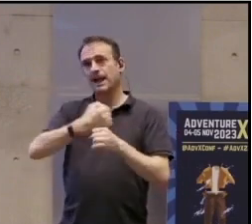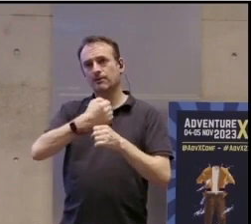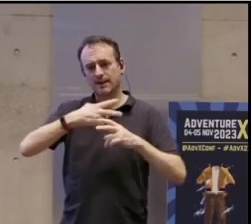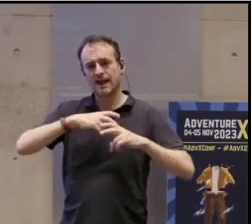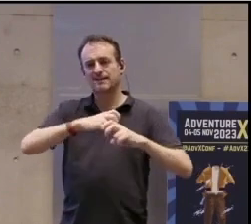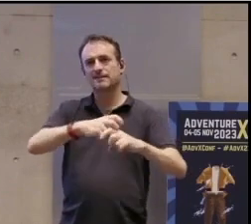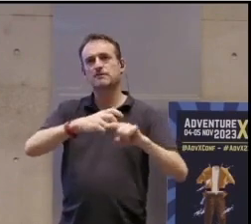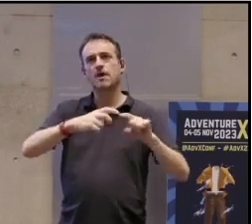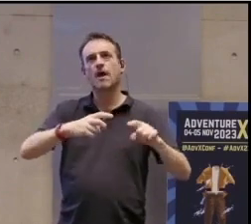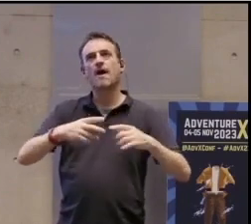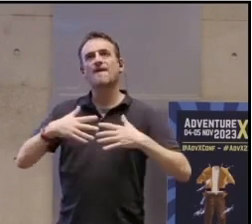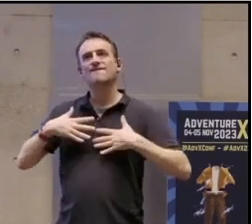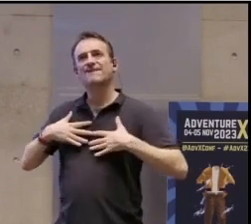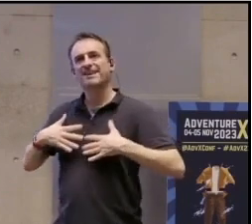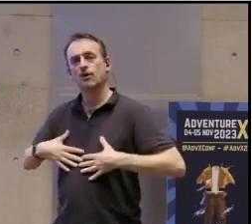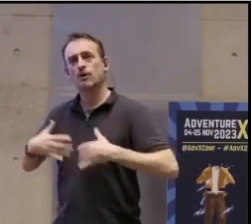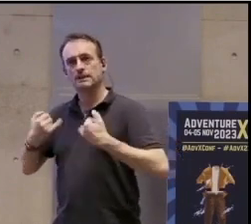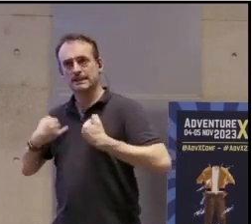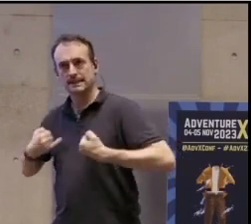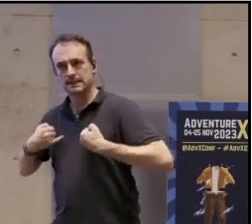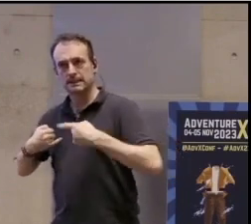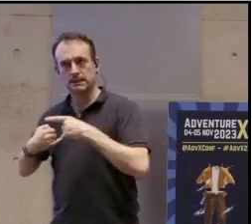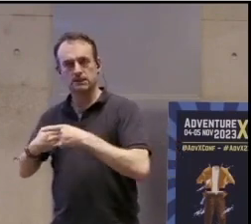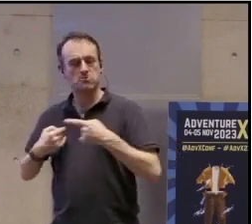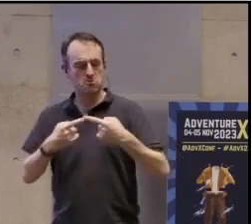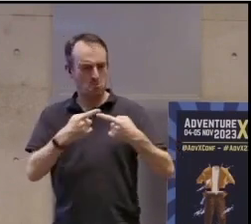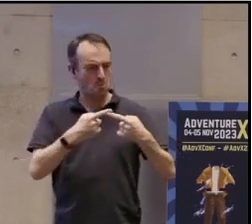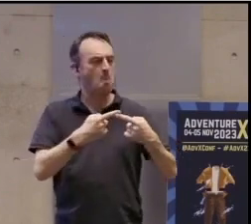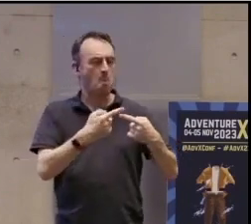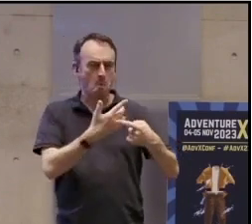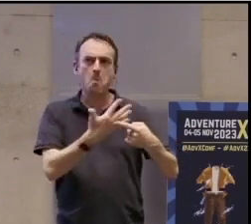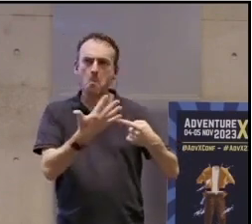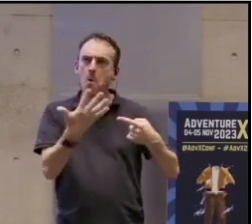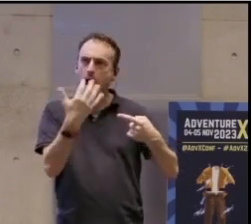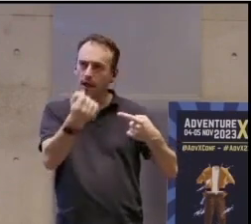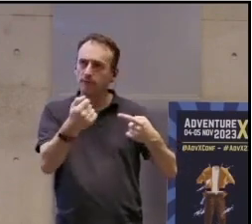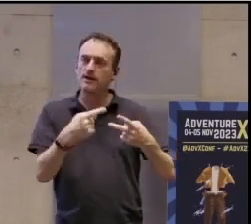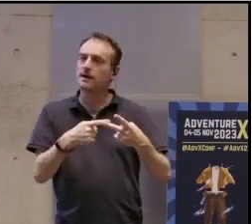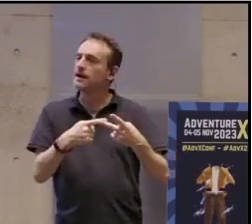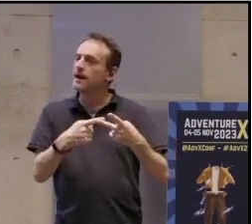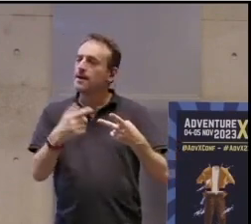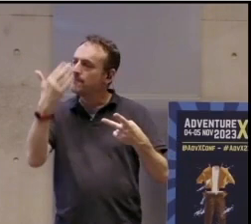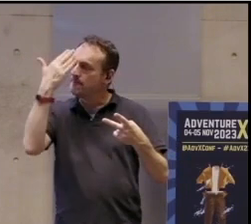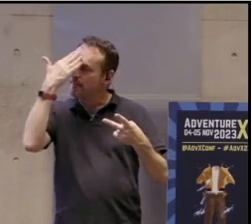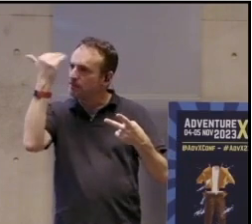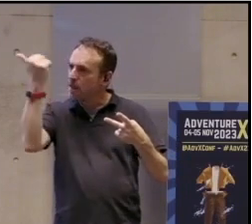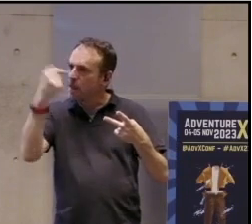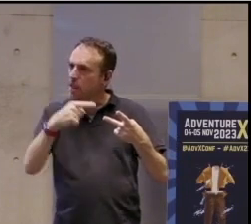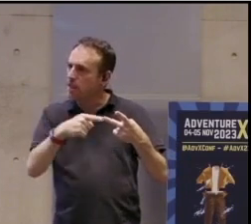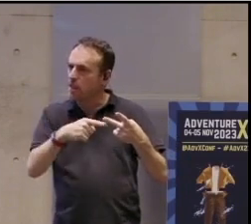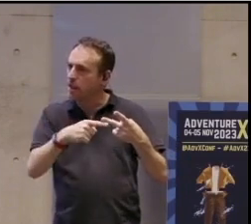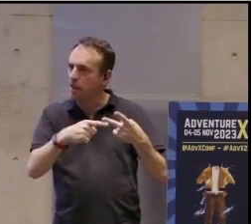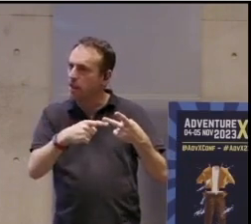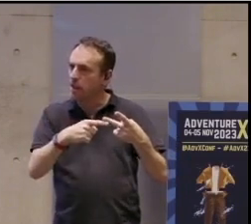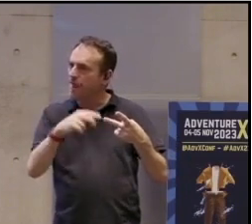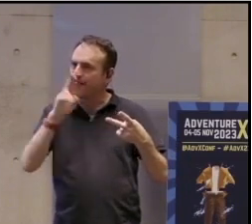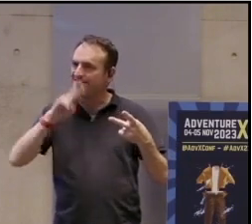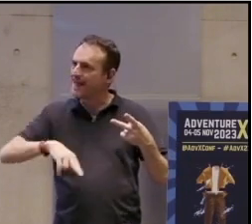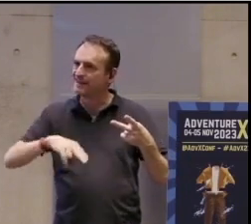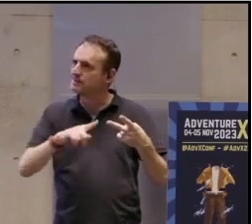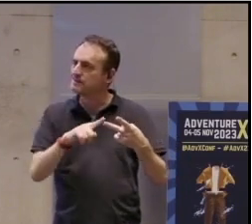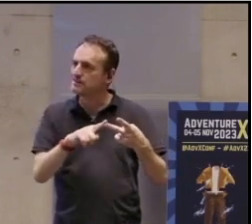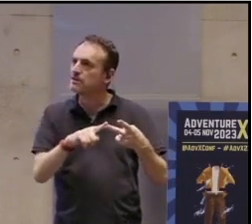physical diseases are more often depicted than mental ones for different reasons.